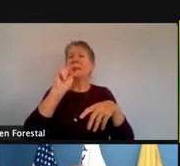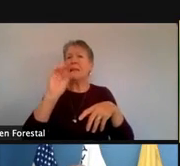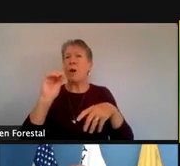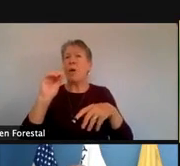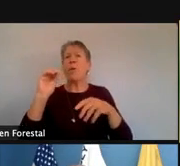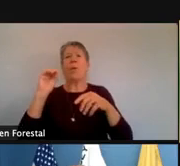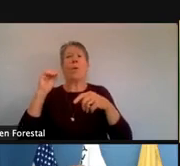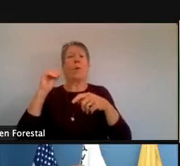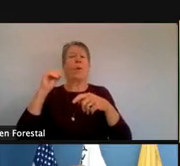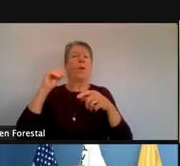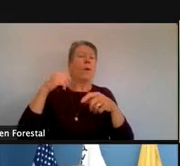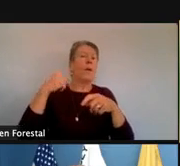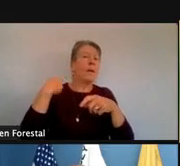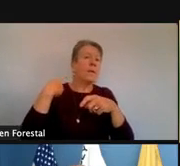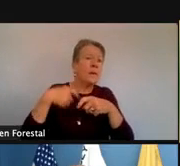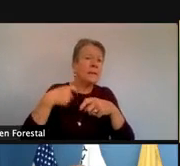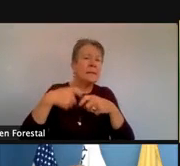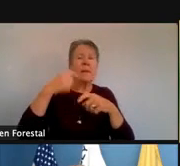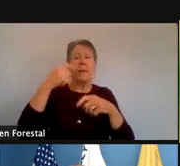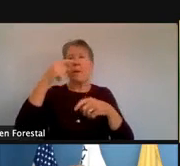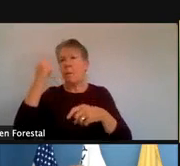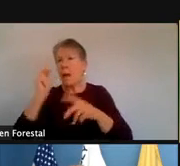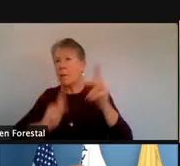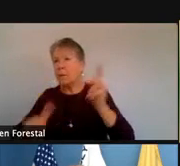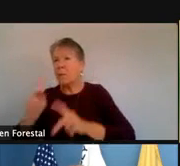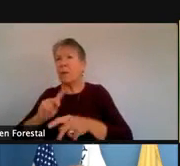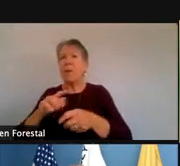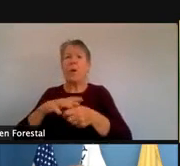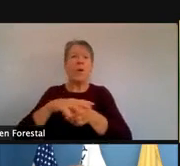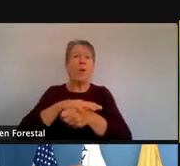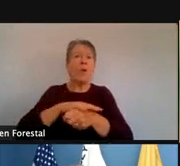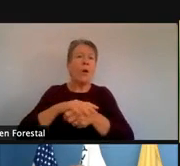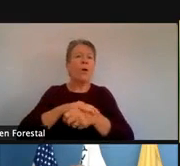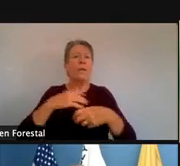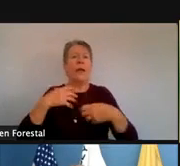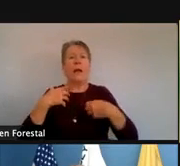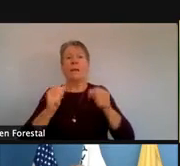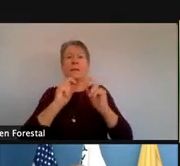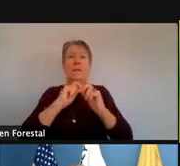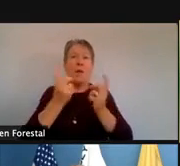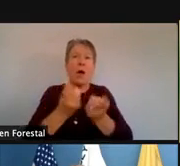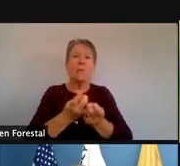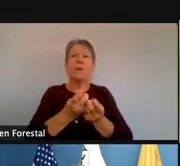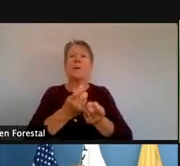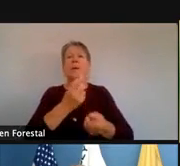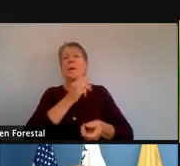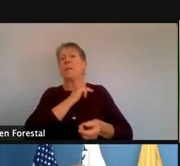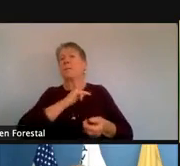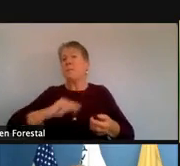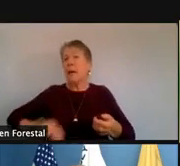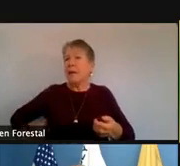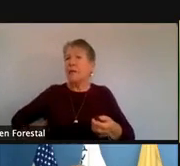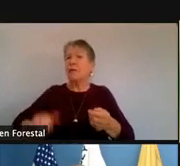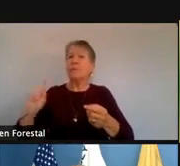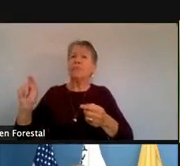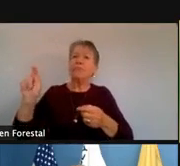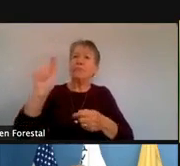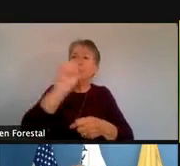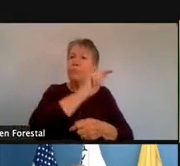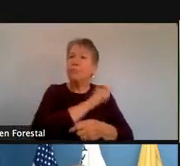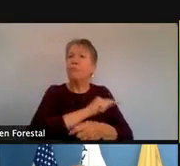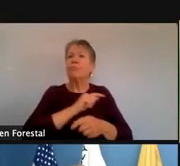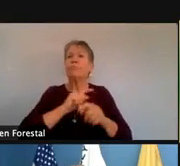departments, mayors, interfaith-based groups, the New Jersey Commission on American Indian Affairs, hospital and